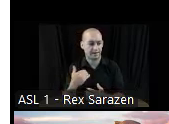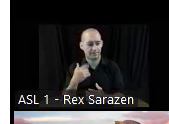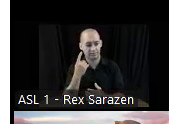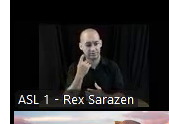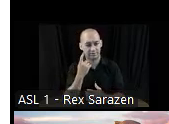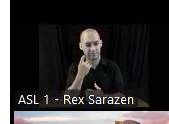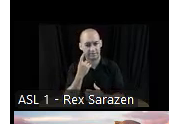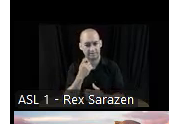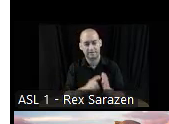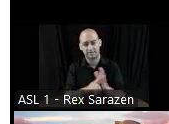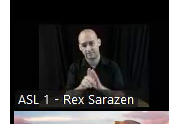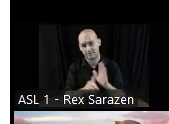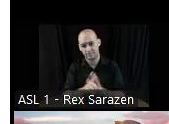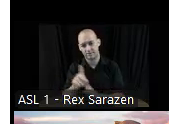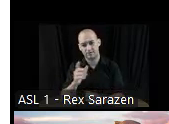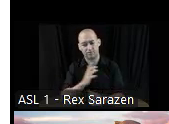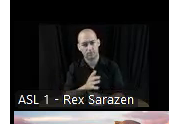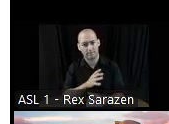a formal introduction letter,